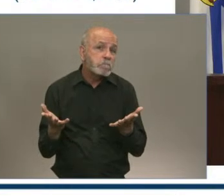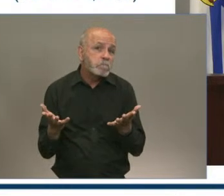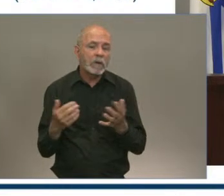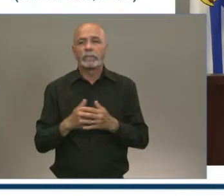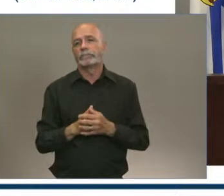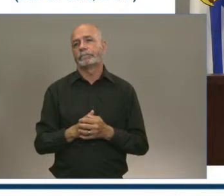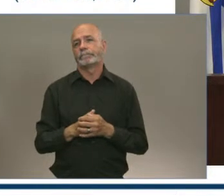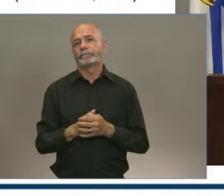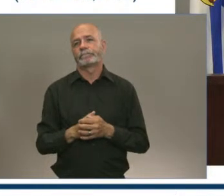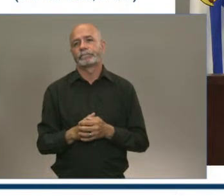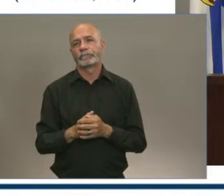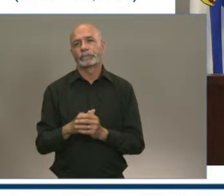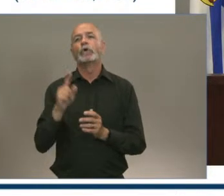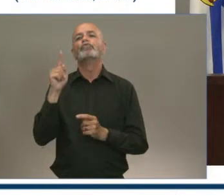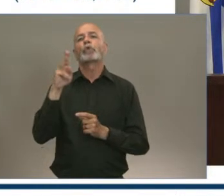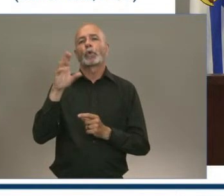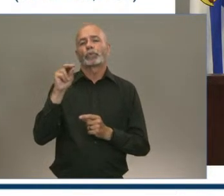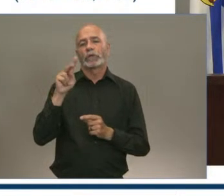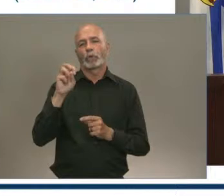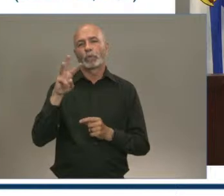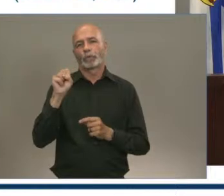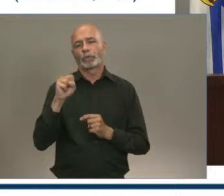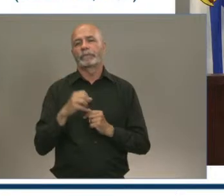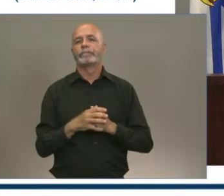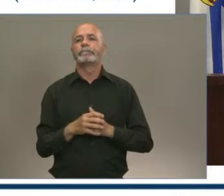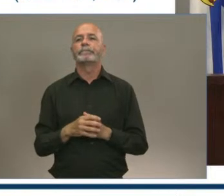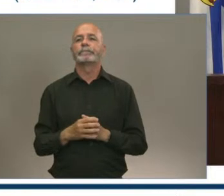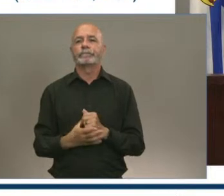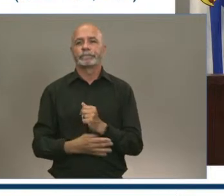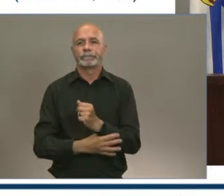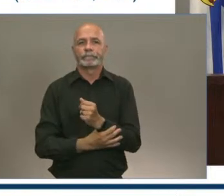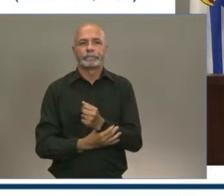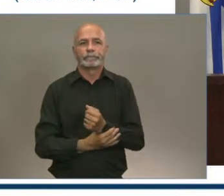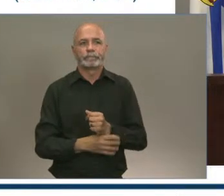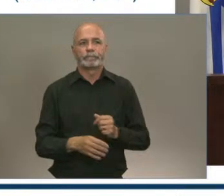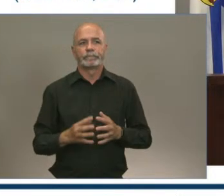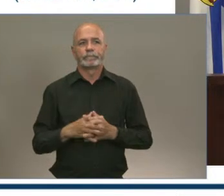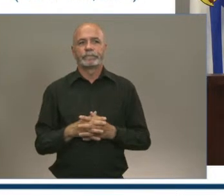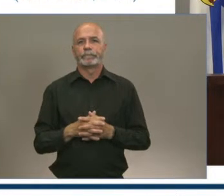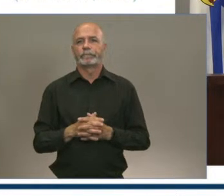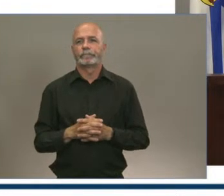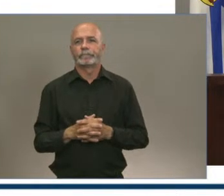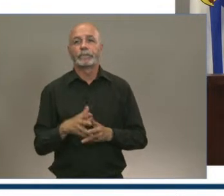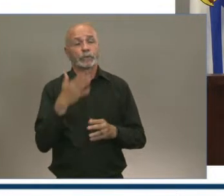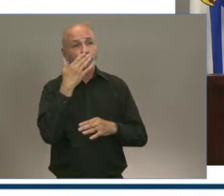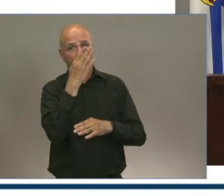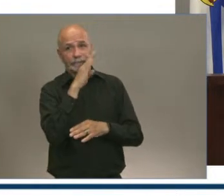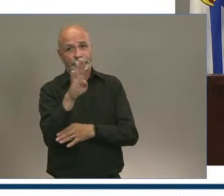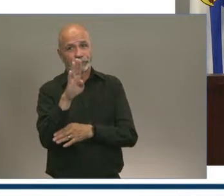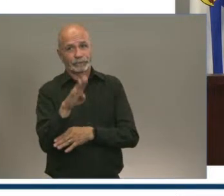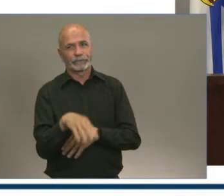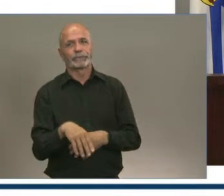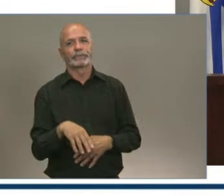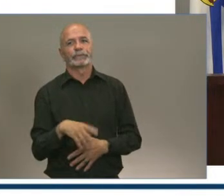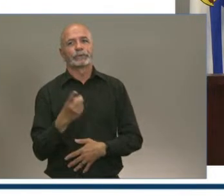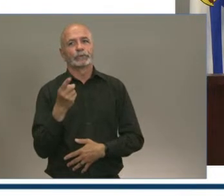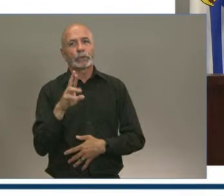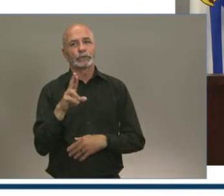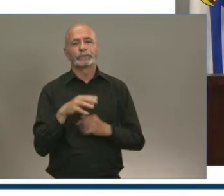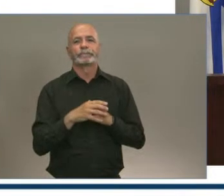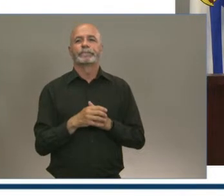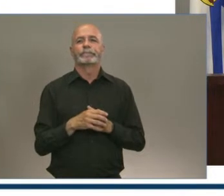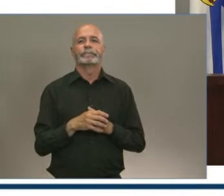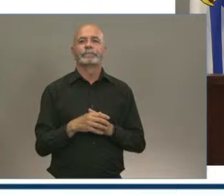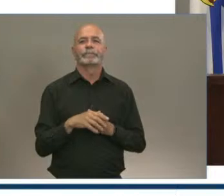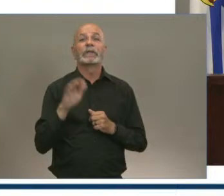Chelsea Gould. Go ahead, Chelsea. Hi, good afternoon, Dr. Strang. People in Truro are upset at the denial